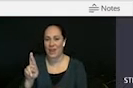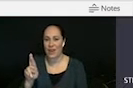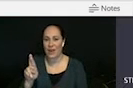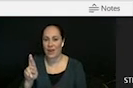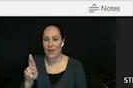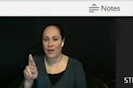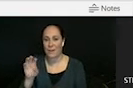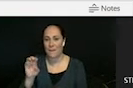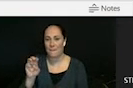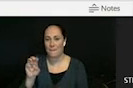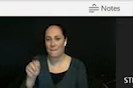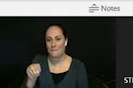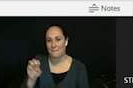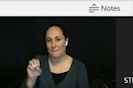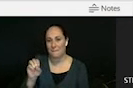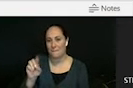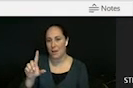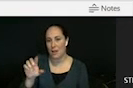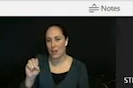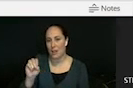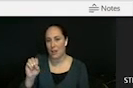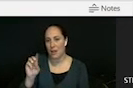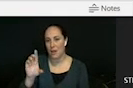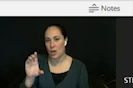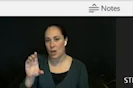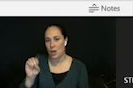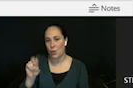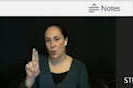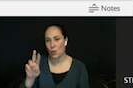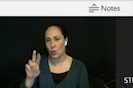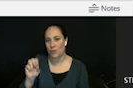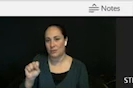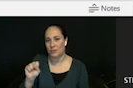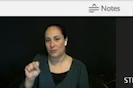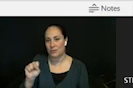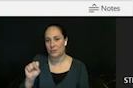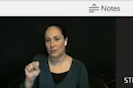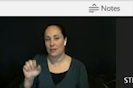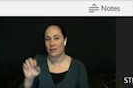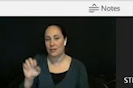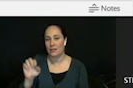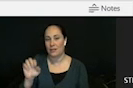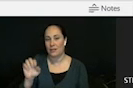Okay. So now you think about this bottle, right?